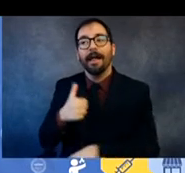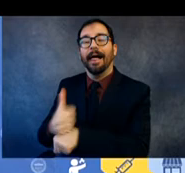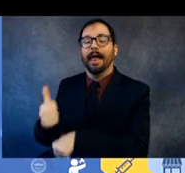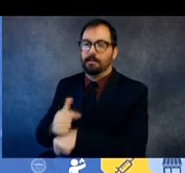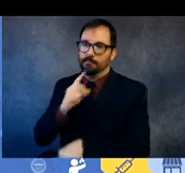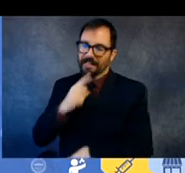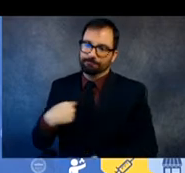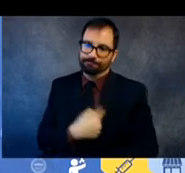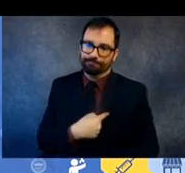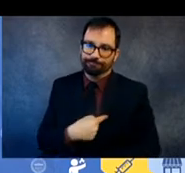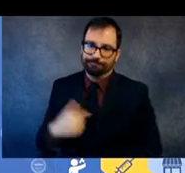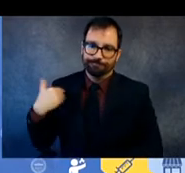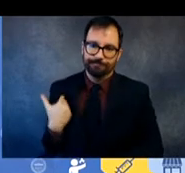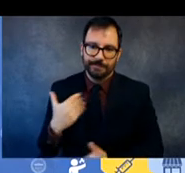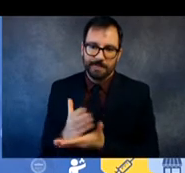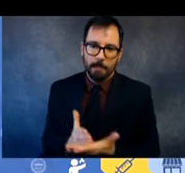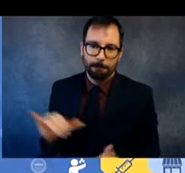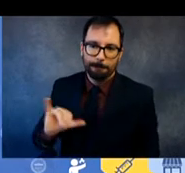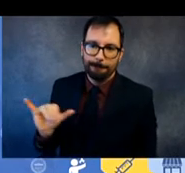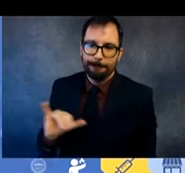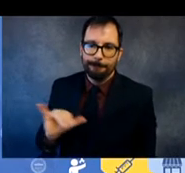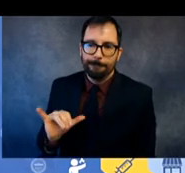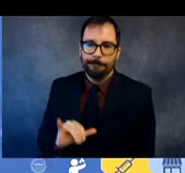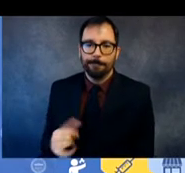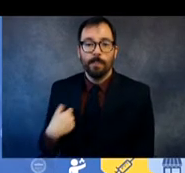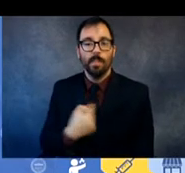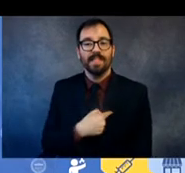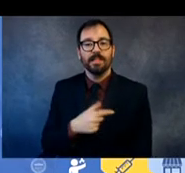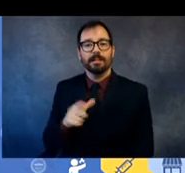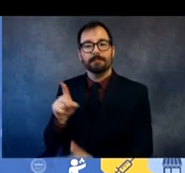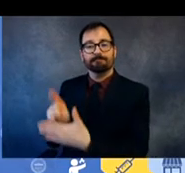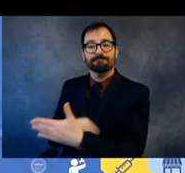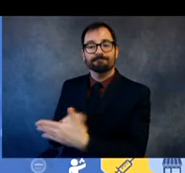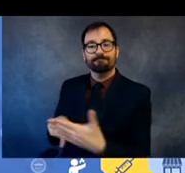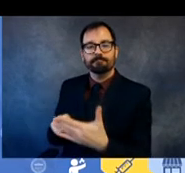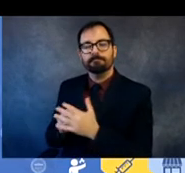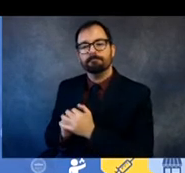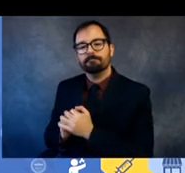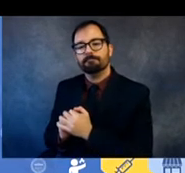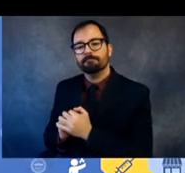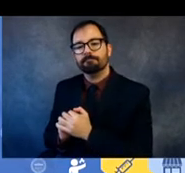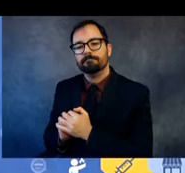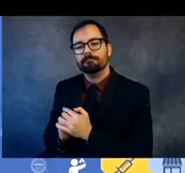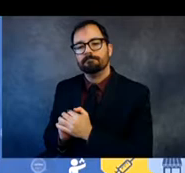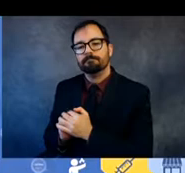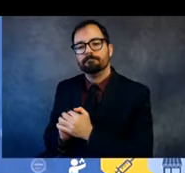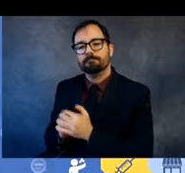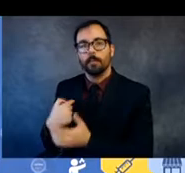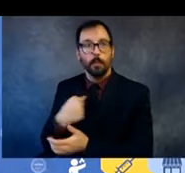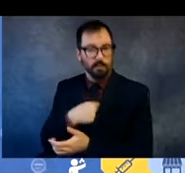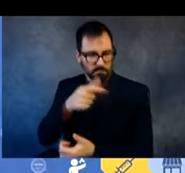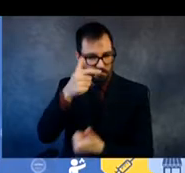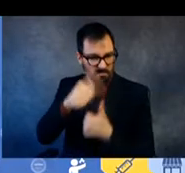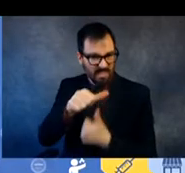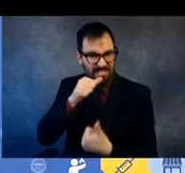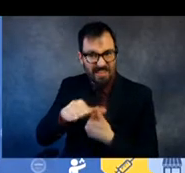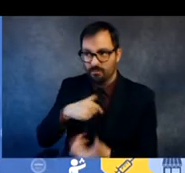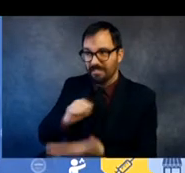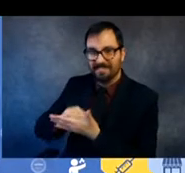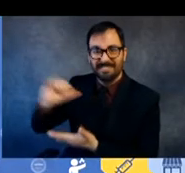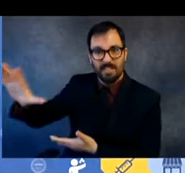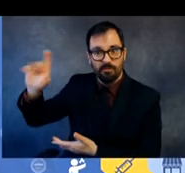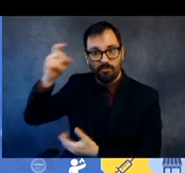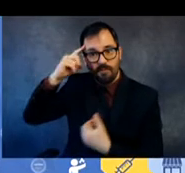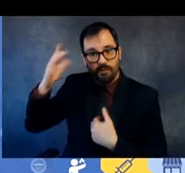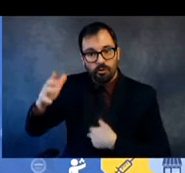critical. I want to say one thing. We were respectful. If you read the letter that we sent to the governor, it was entirely respectful,